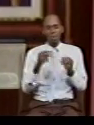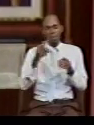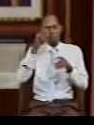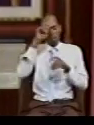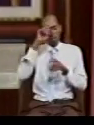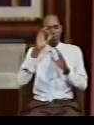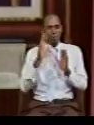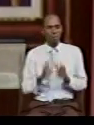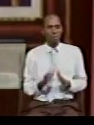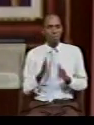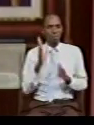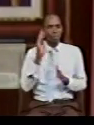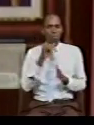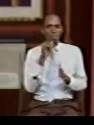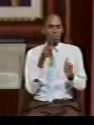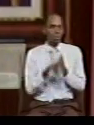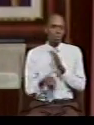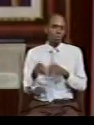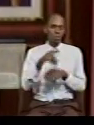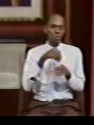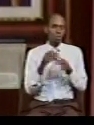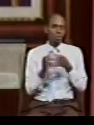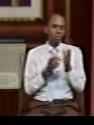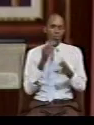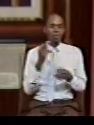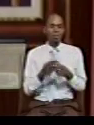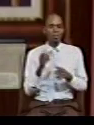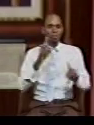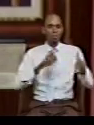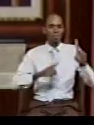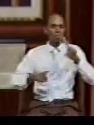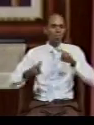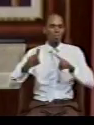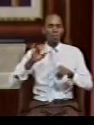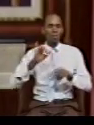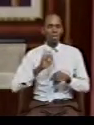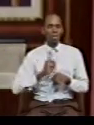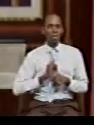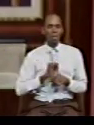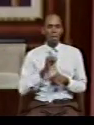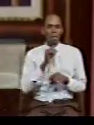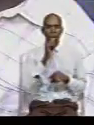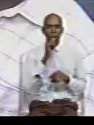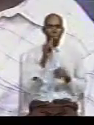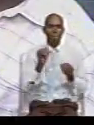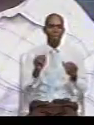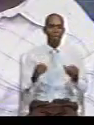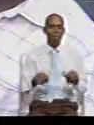quench. I am able. I am able.